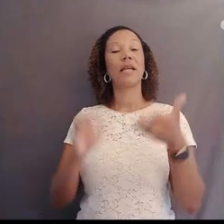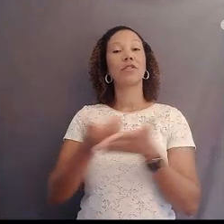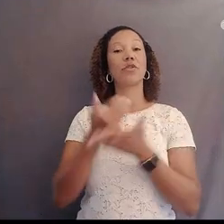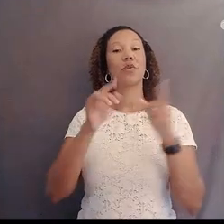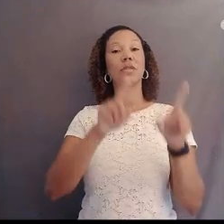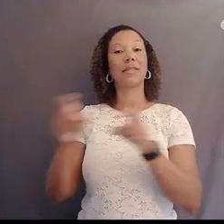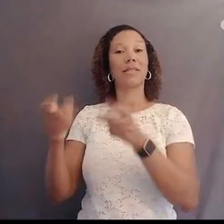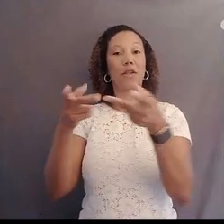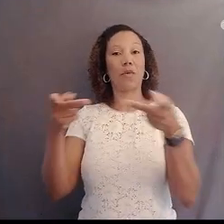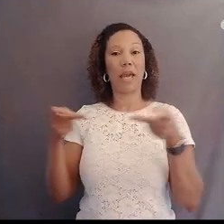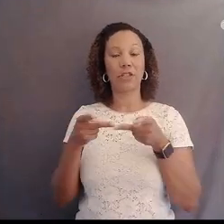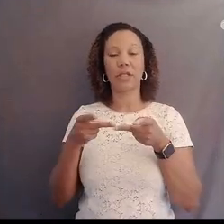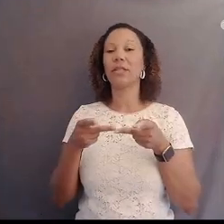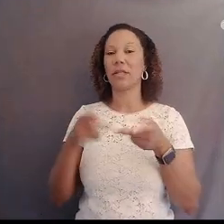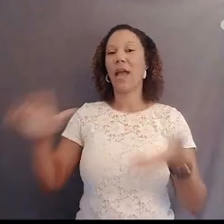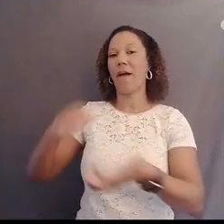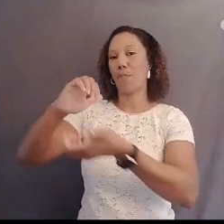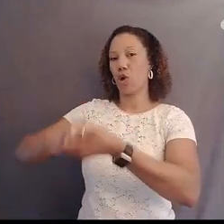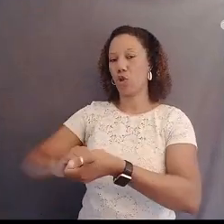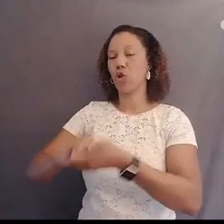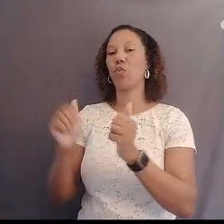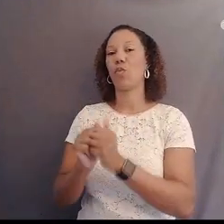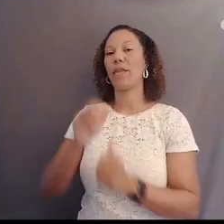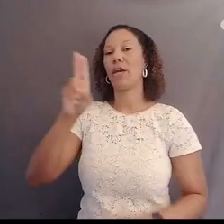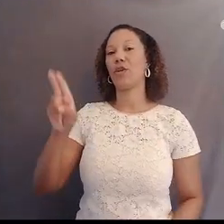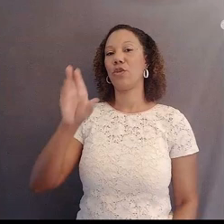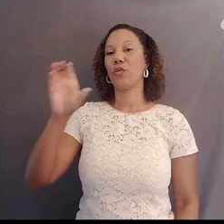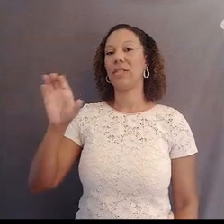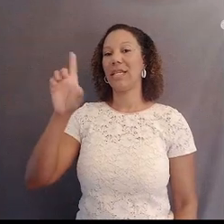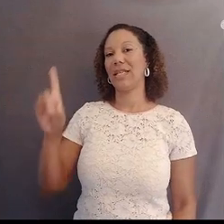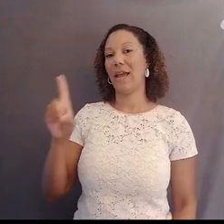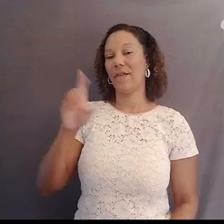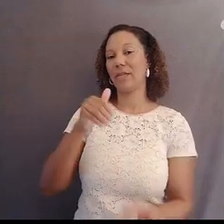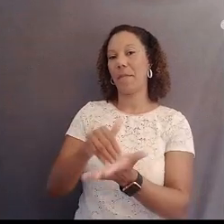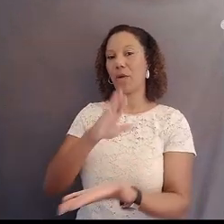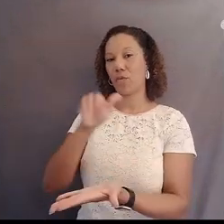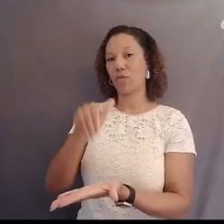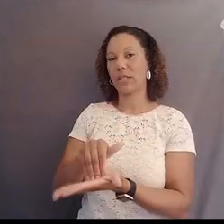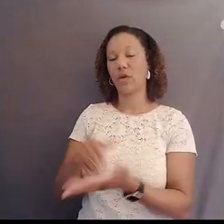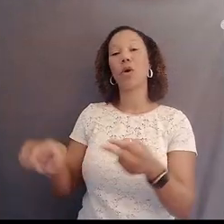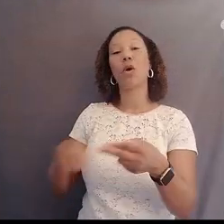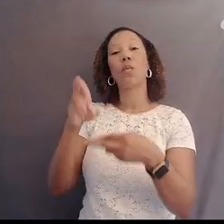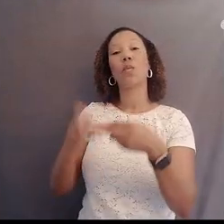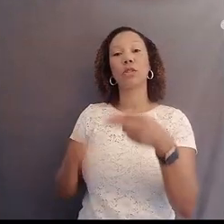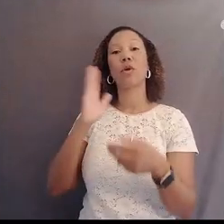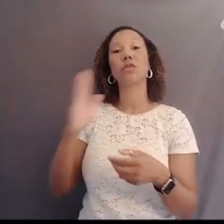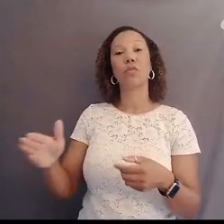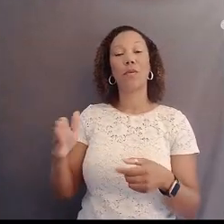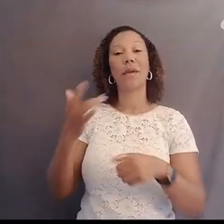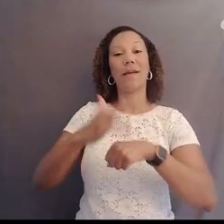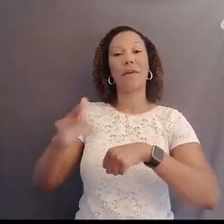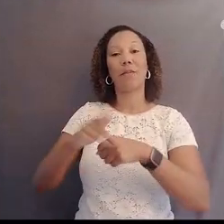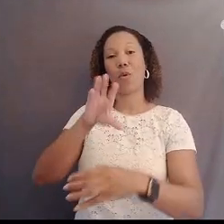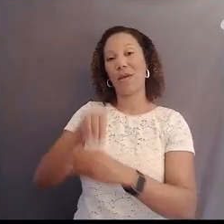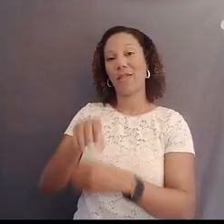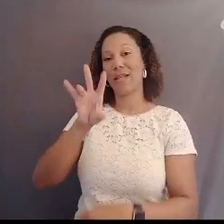possible through a new partnership with the UC Davis Medical Center. Results will be available within 72 hours. And for more